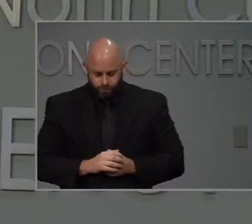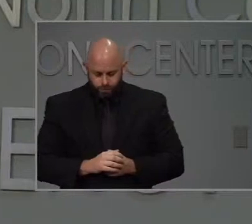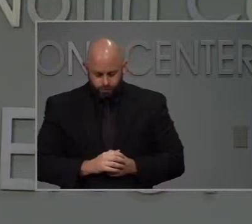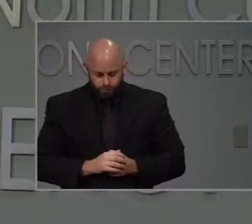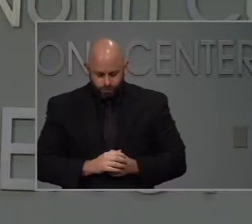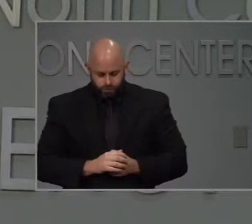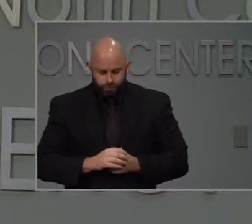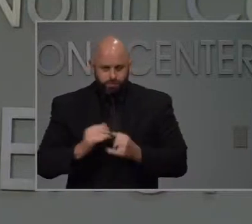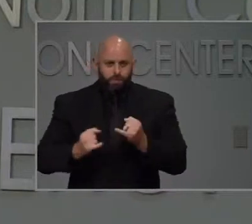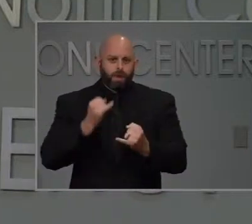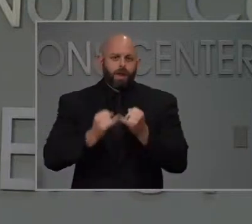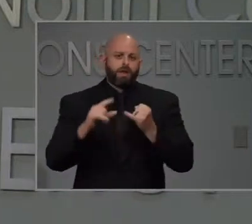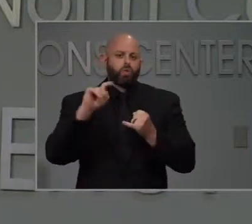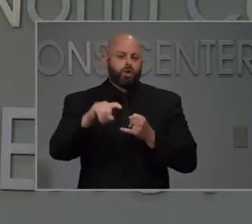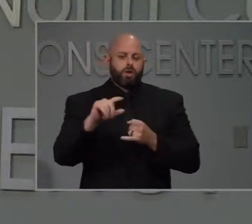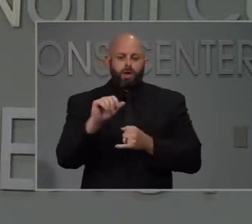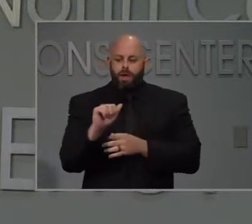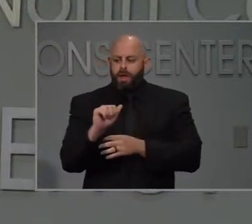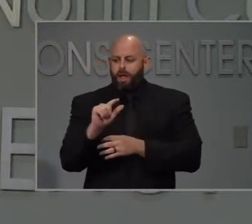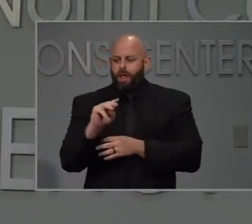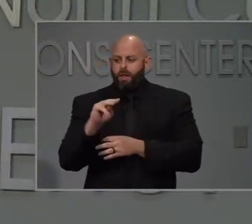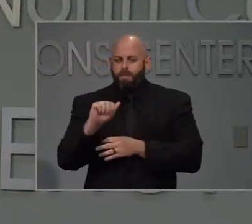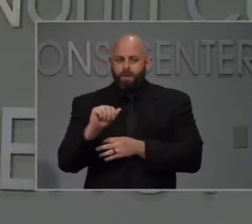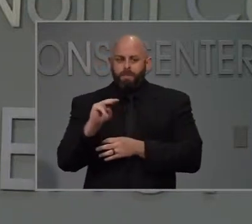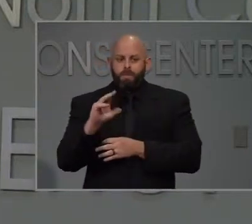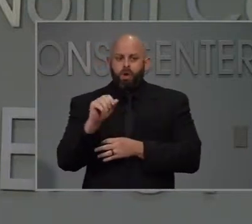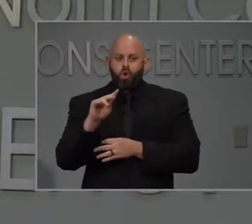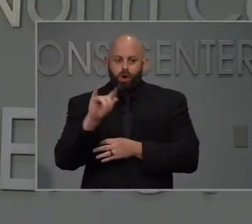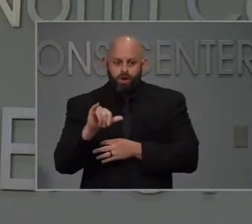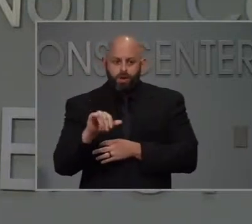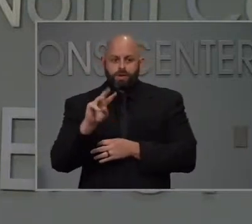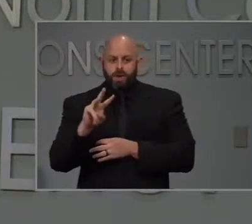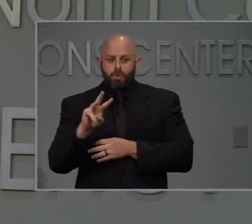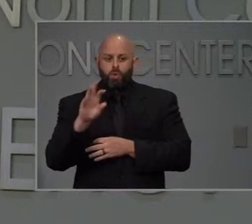Our last question will be from Alma McCarty, WFMY.